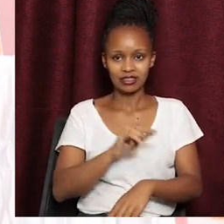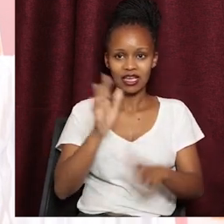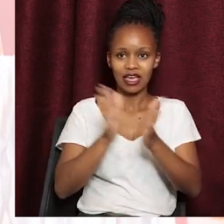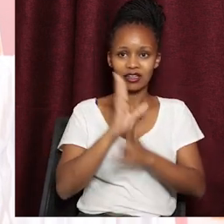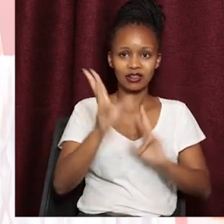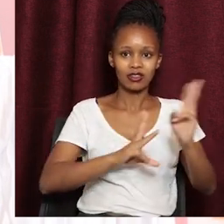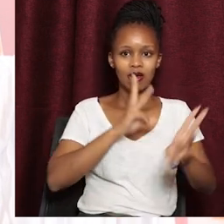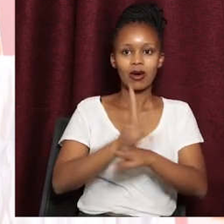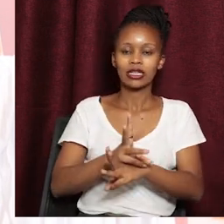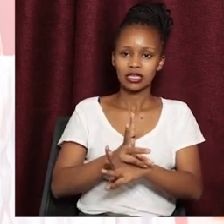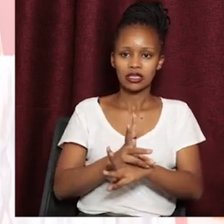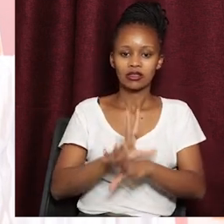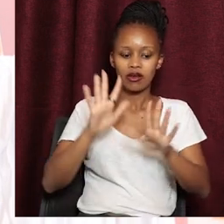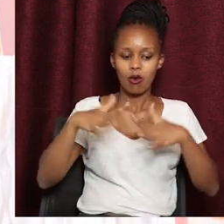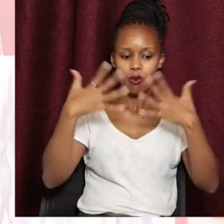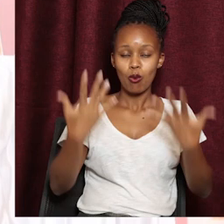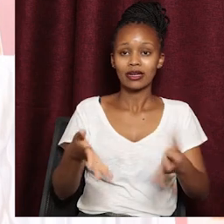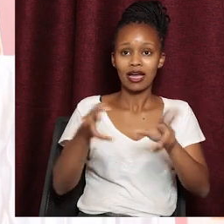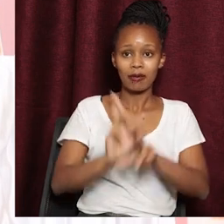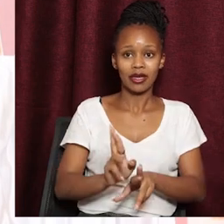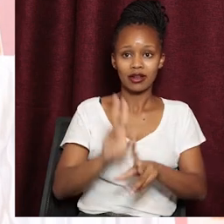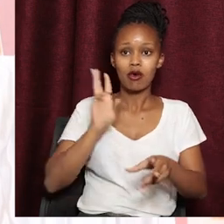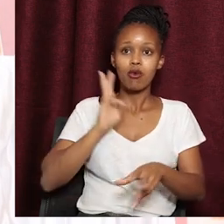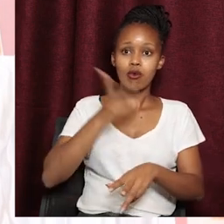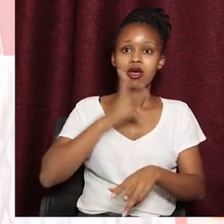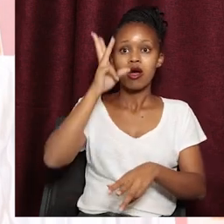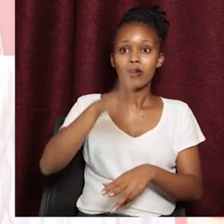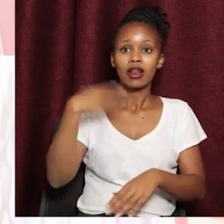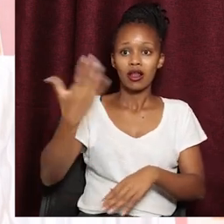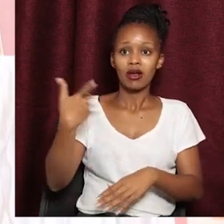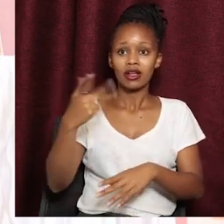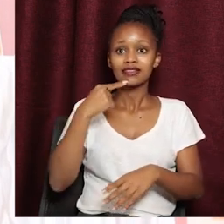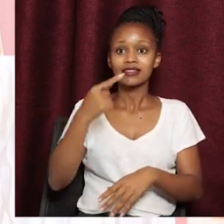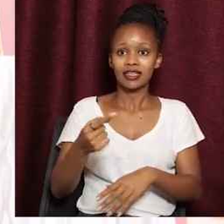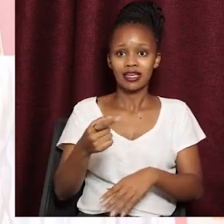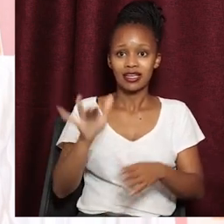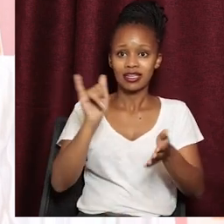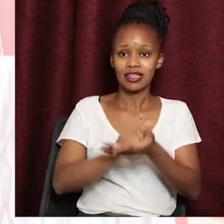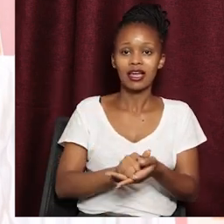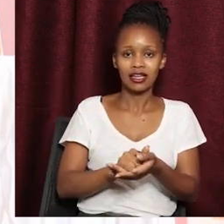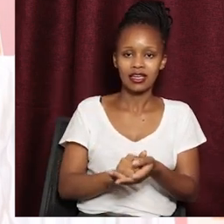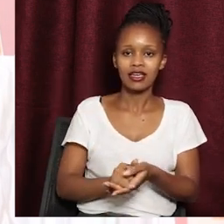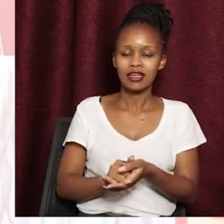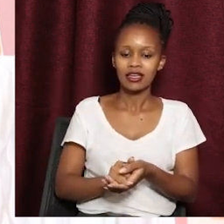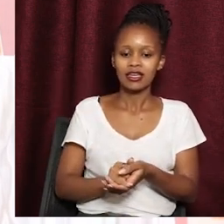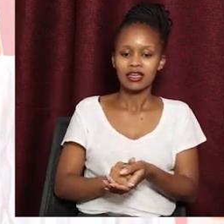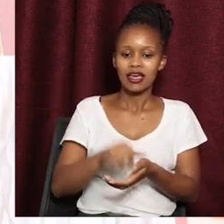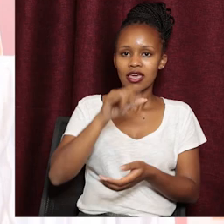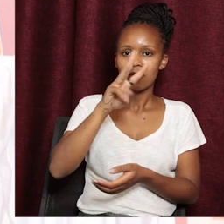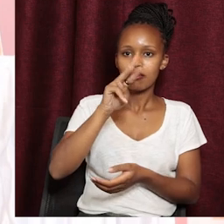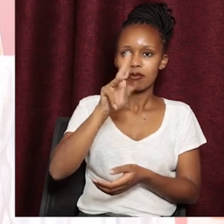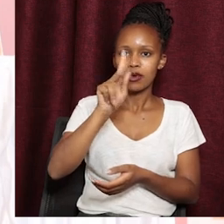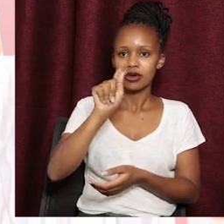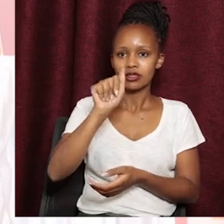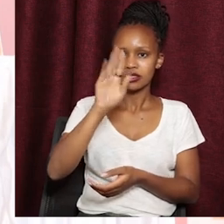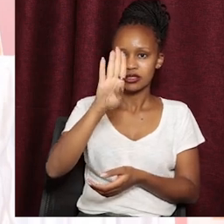and to the world, whatever, we will always proclaim that immutable